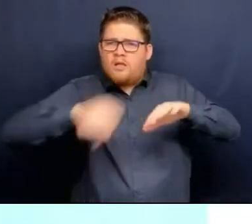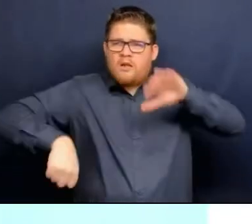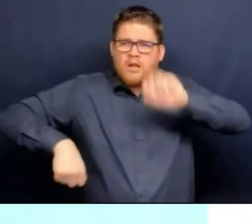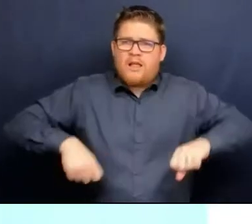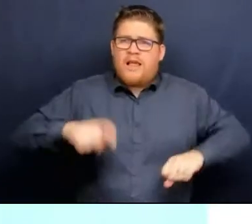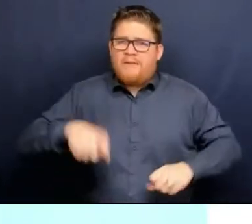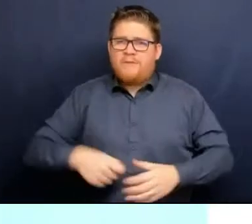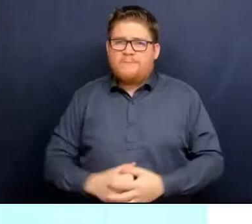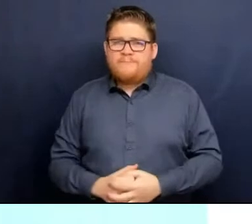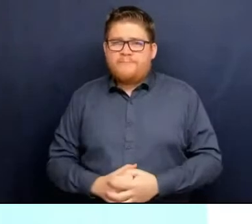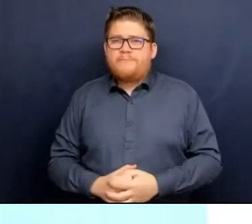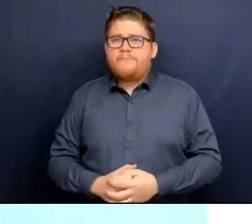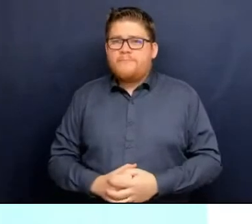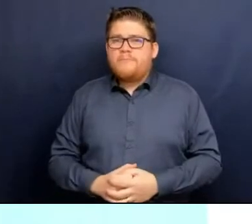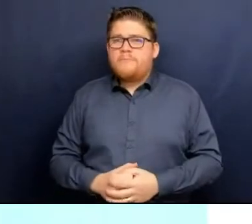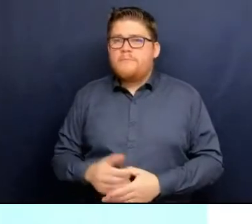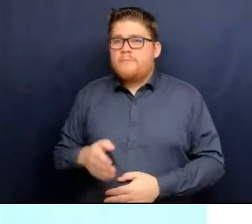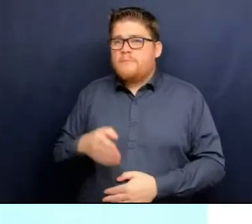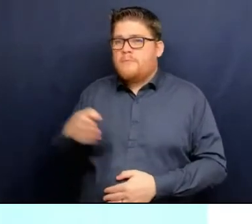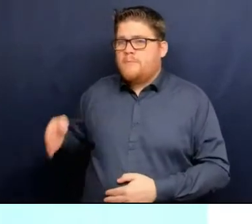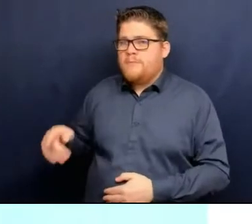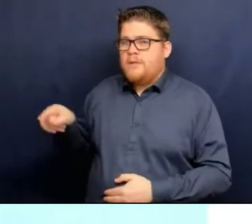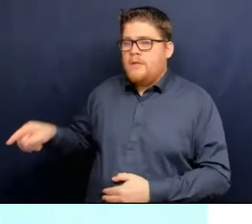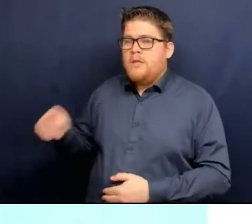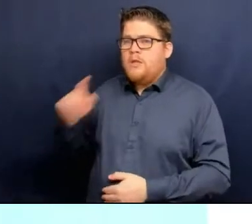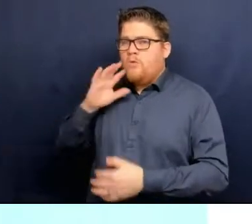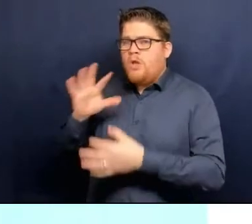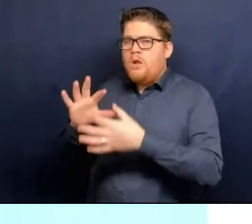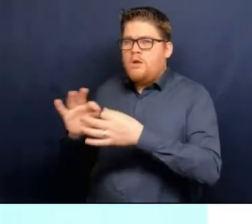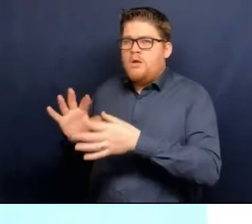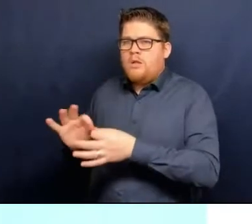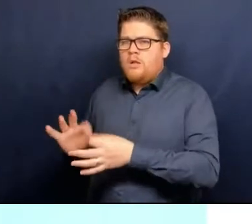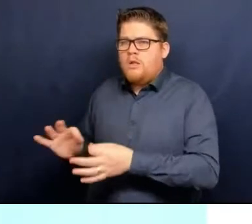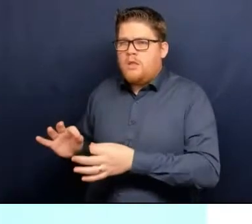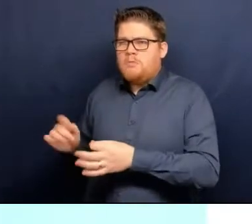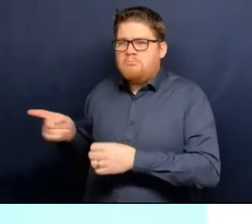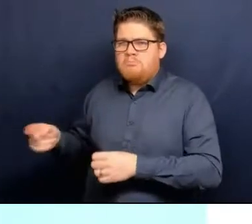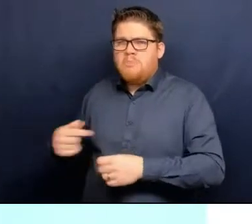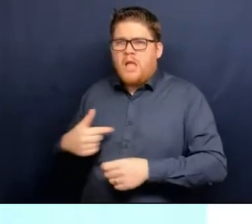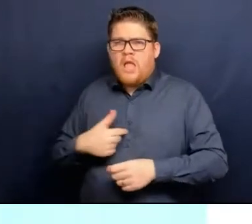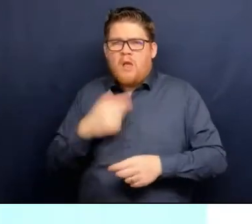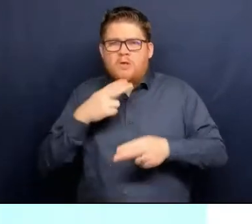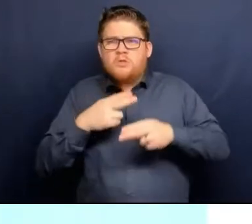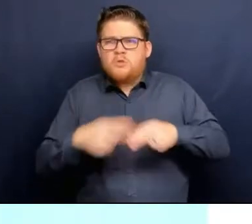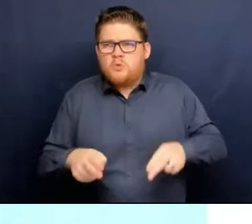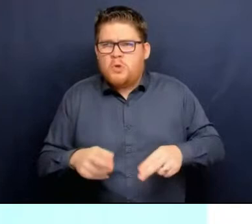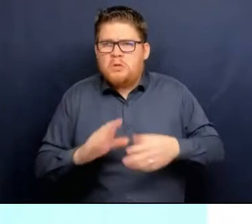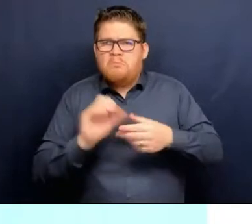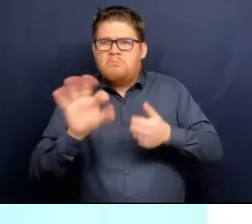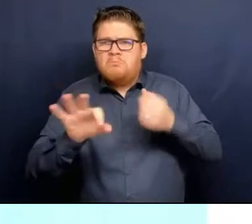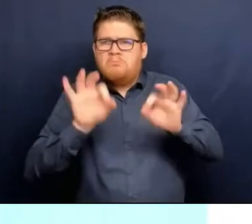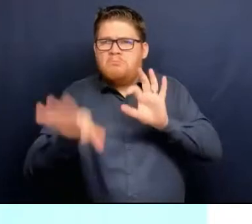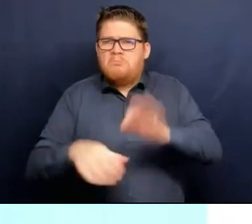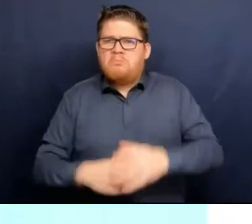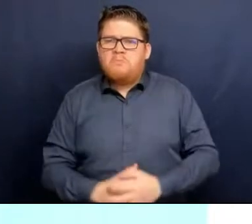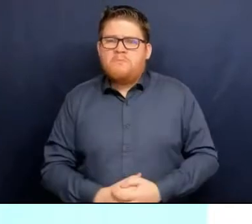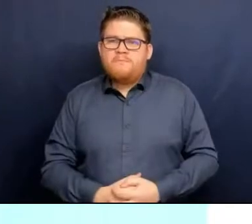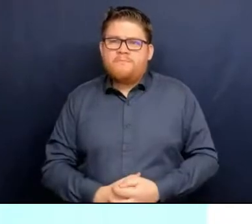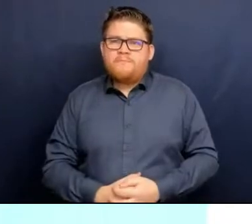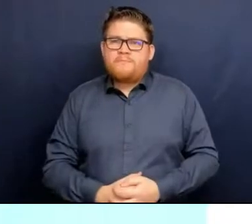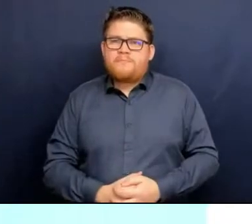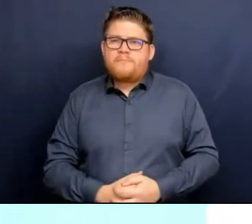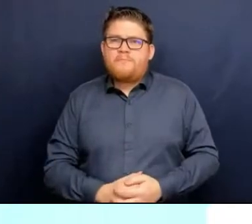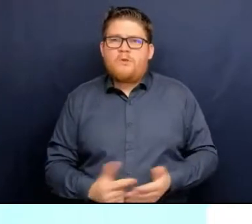I will be speaking further to the action plan in the room as well. But I just, again, wanted to thank the